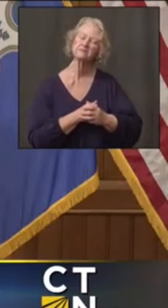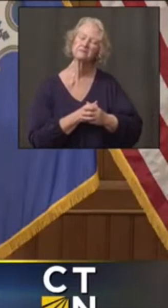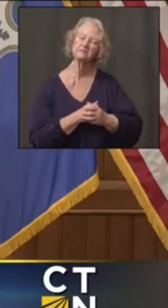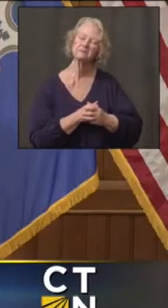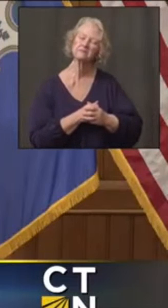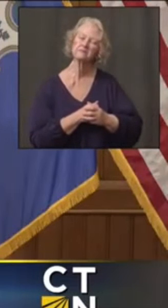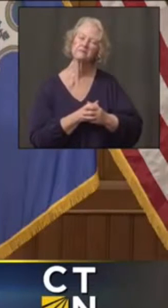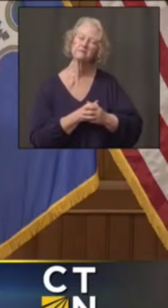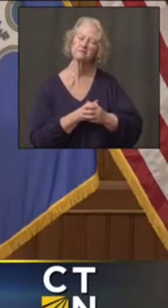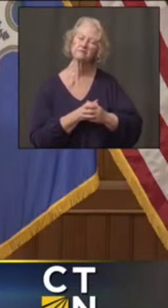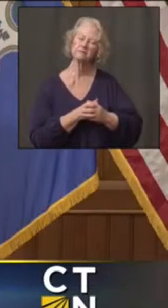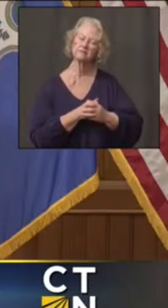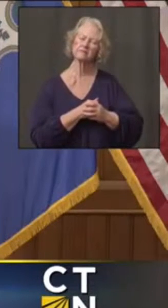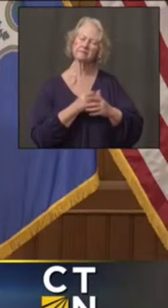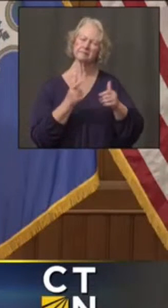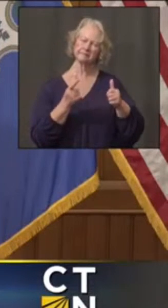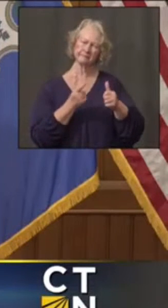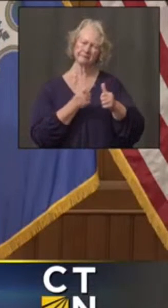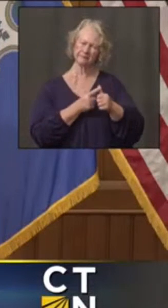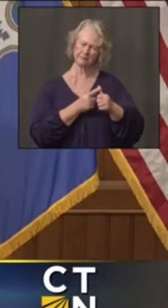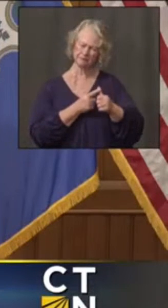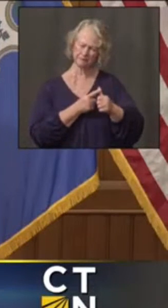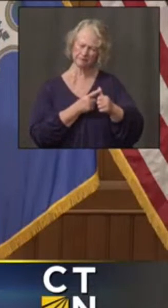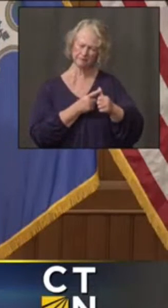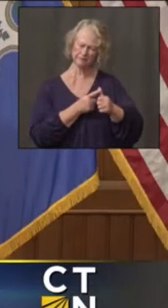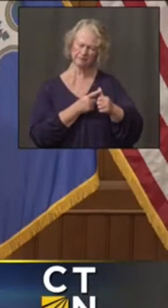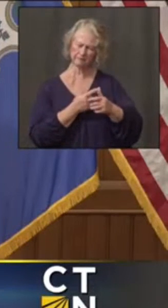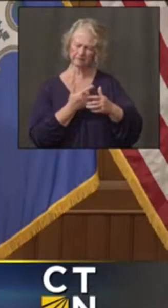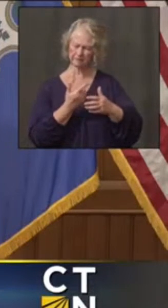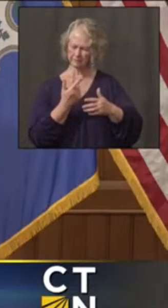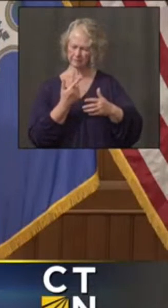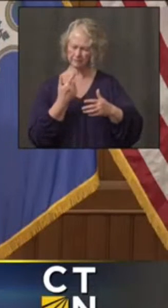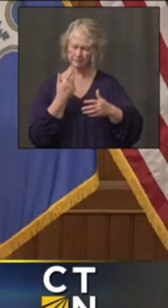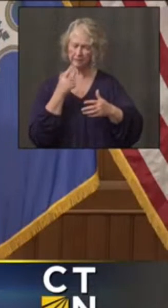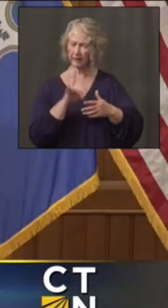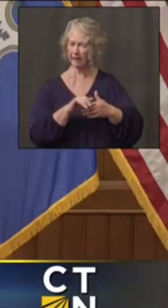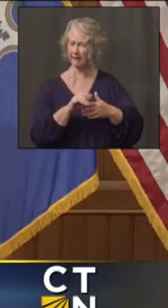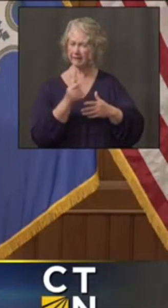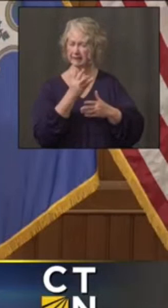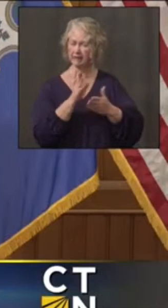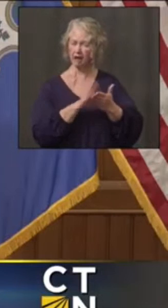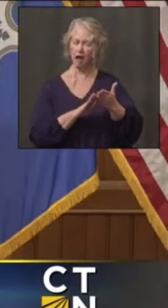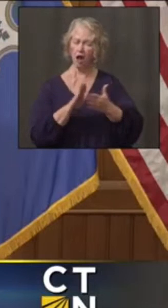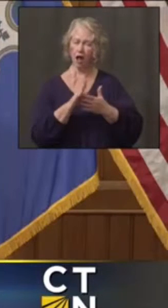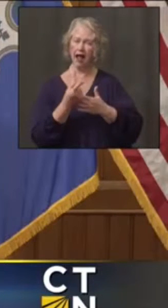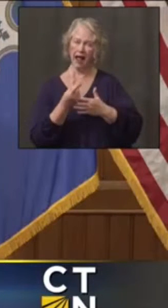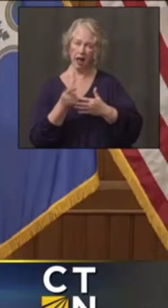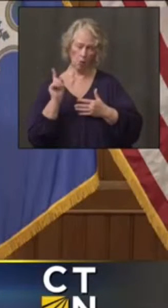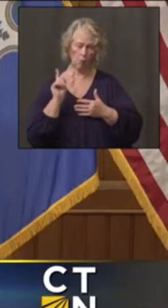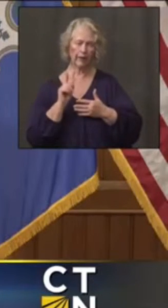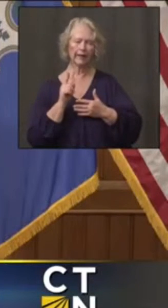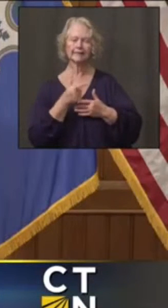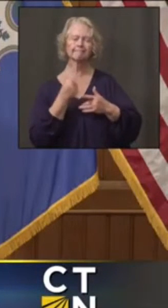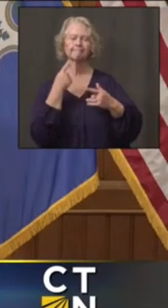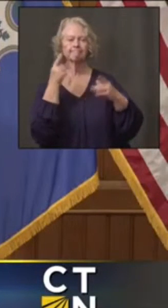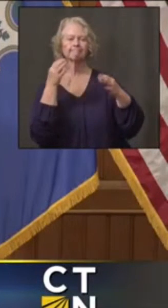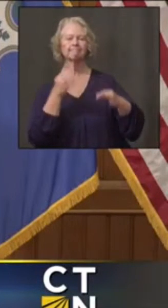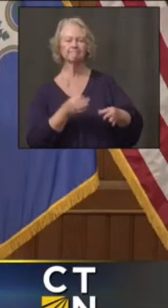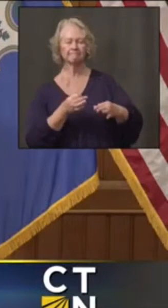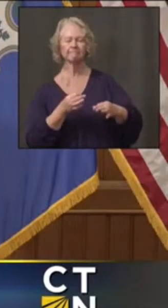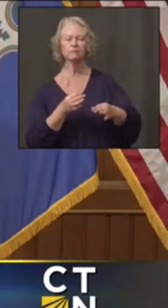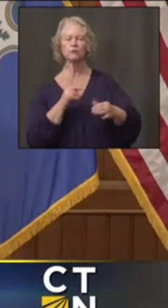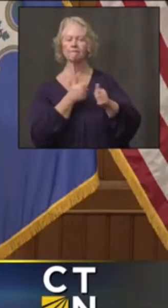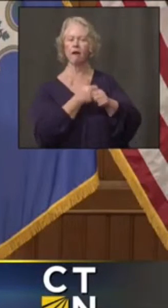Just to start, a couple of colleges last week said that they're announcing curfews in response to your